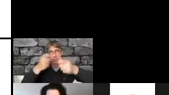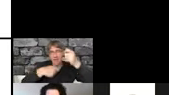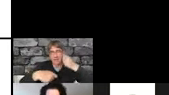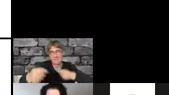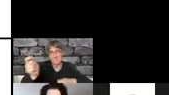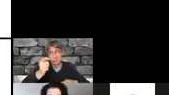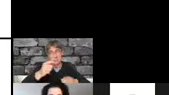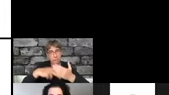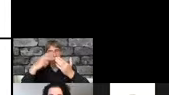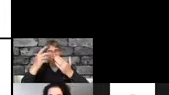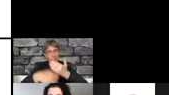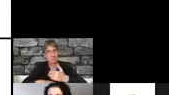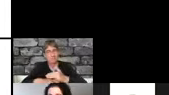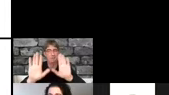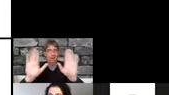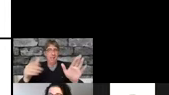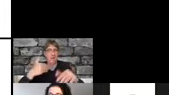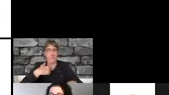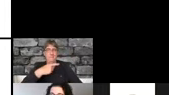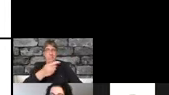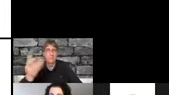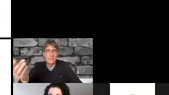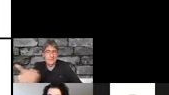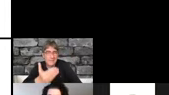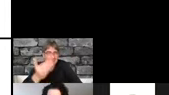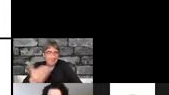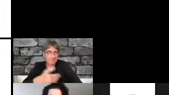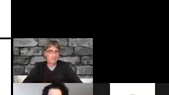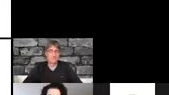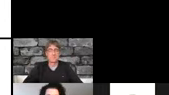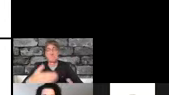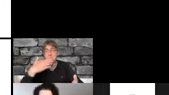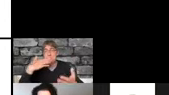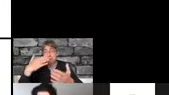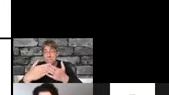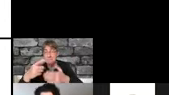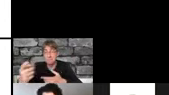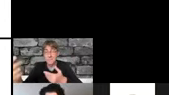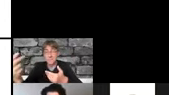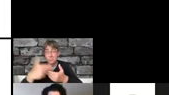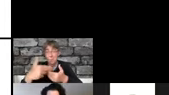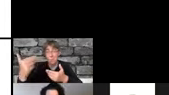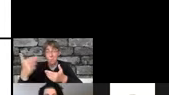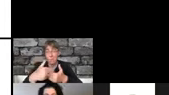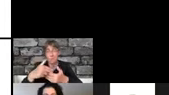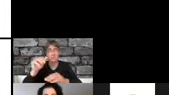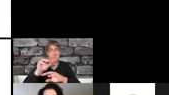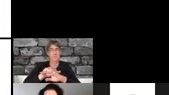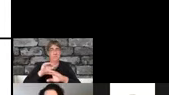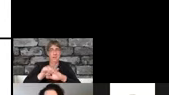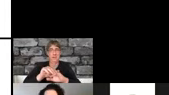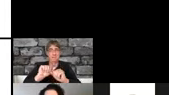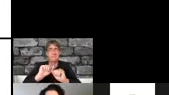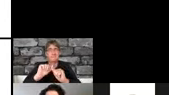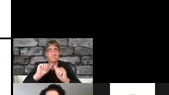Awesome. Thank you so very much. I want to thank everybody for joining us tonight. I'm going to, in a few minutes,